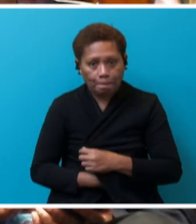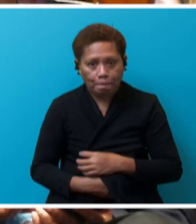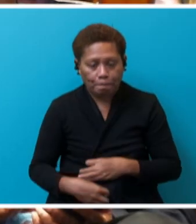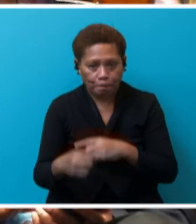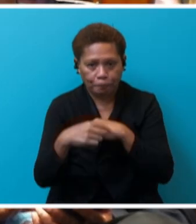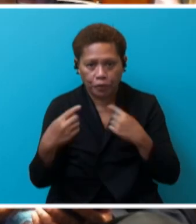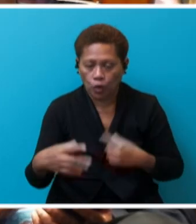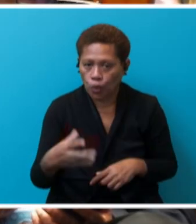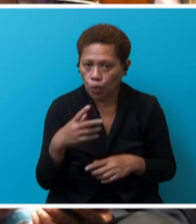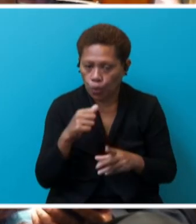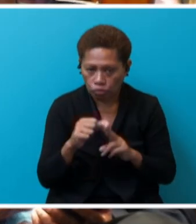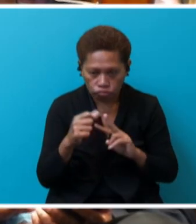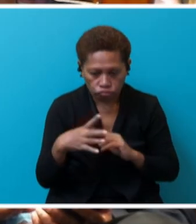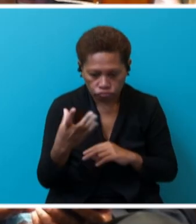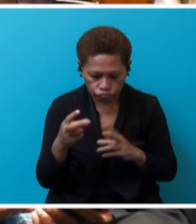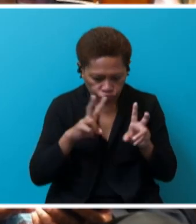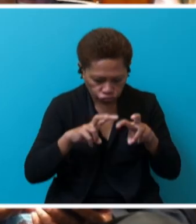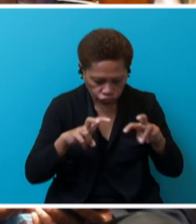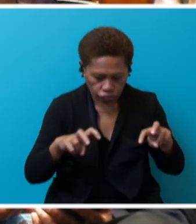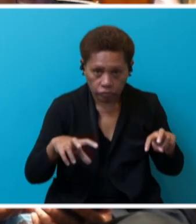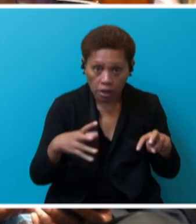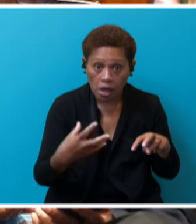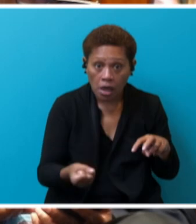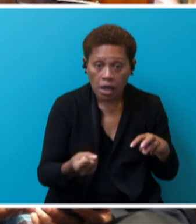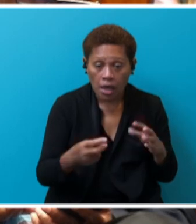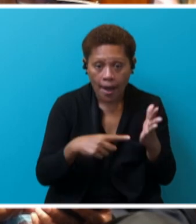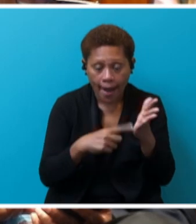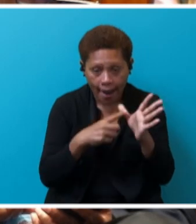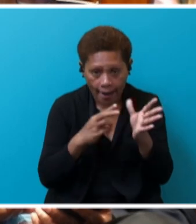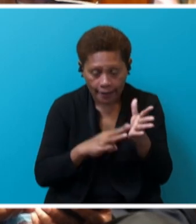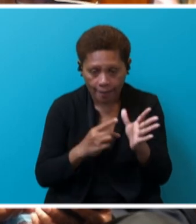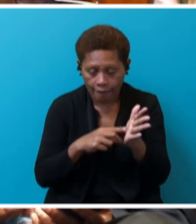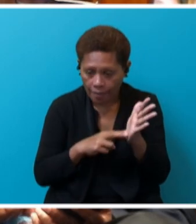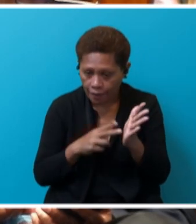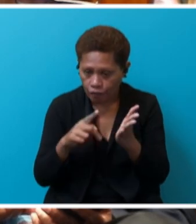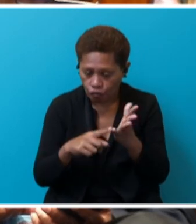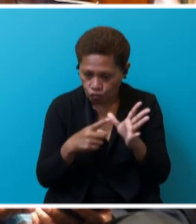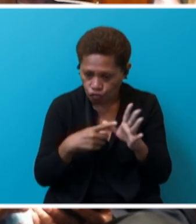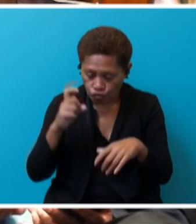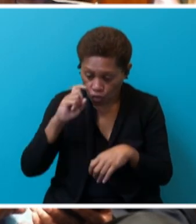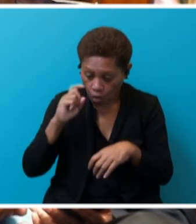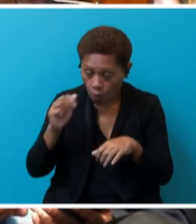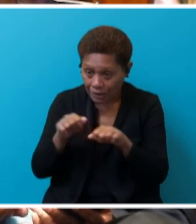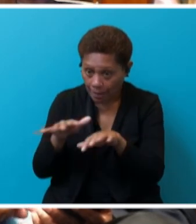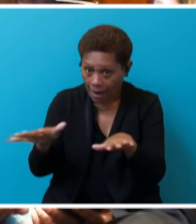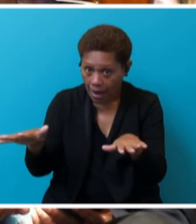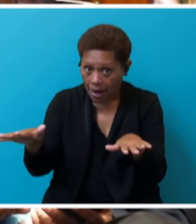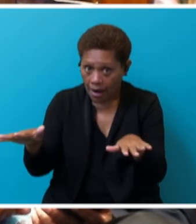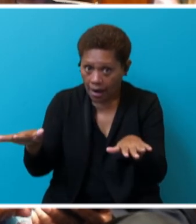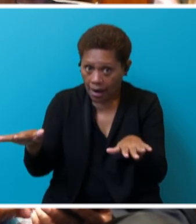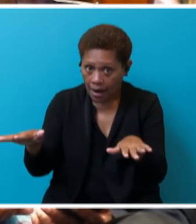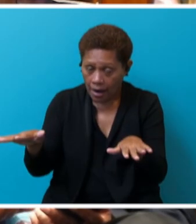groundbreaking for a 20 megaliter Tamabua modular water treatment plant to supplement or to complement the current plant